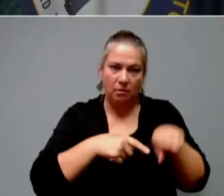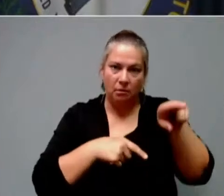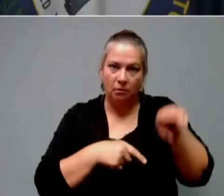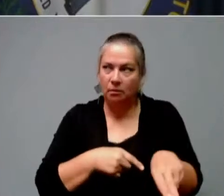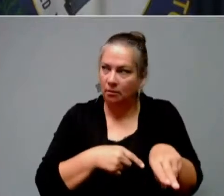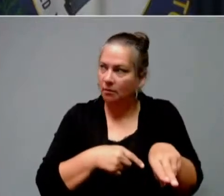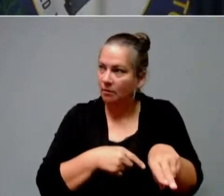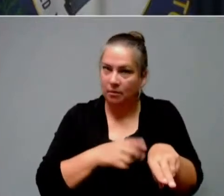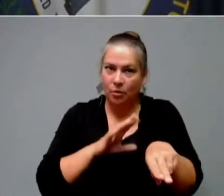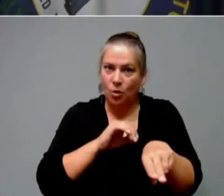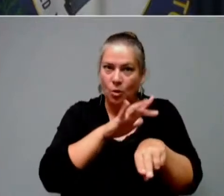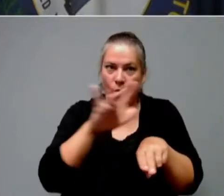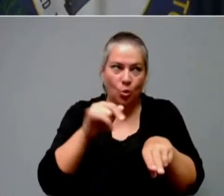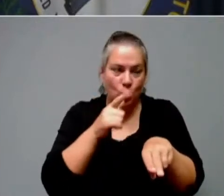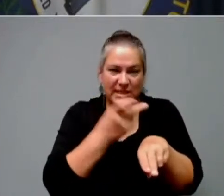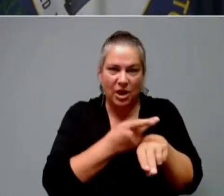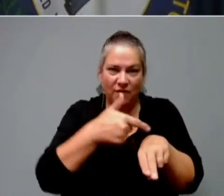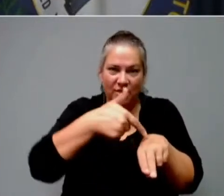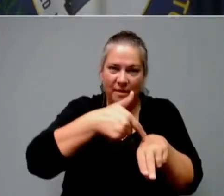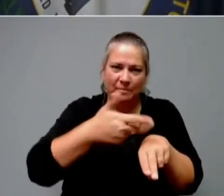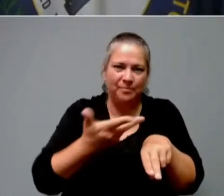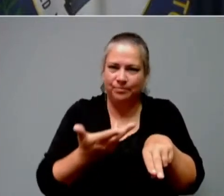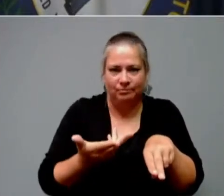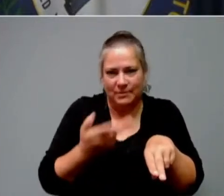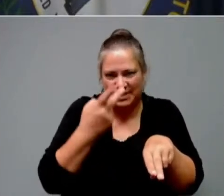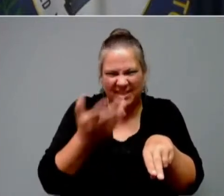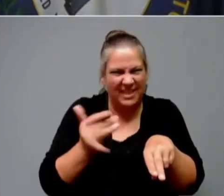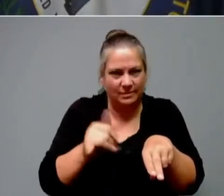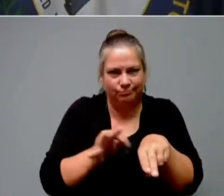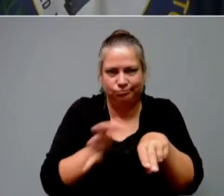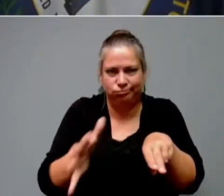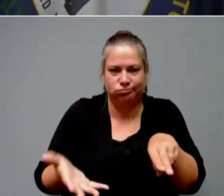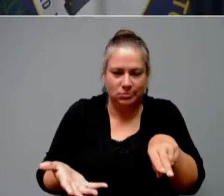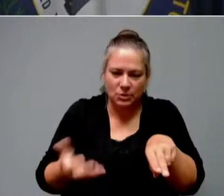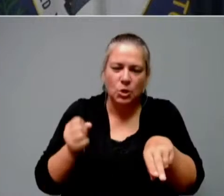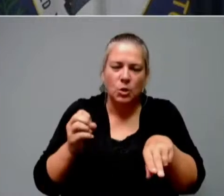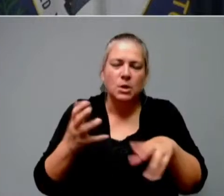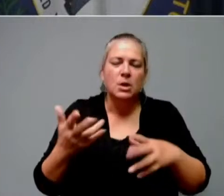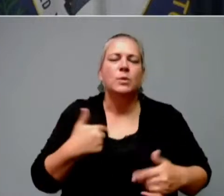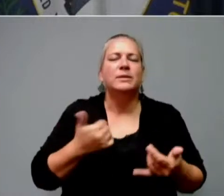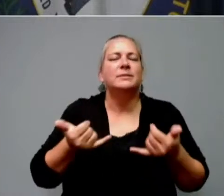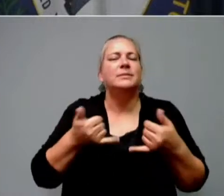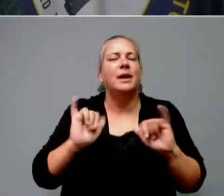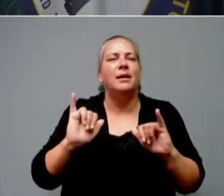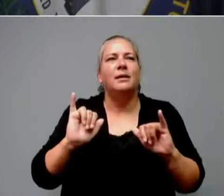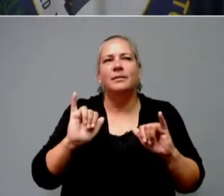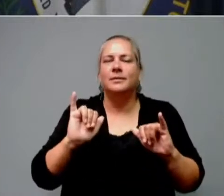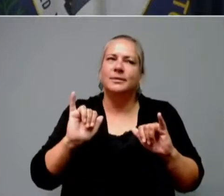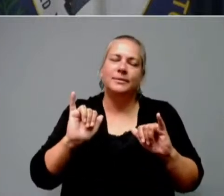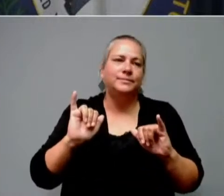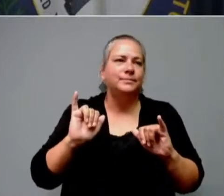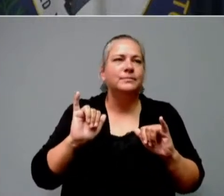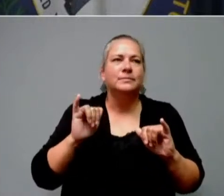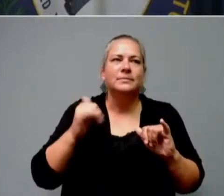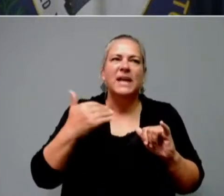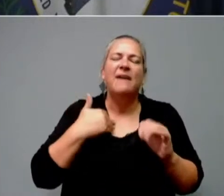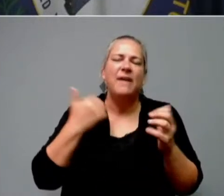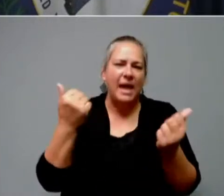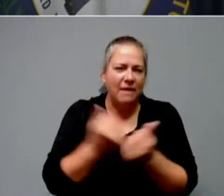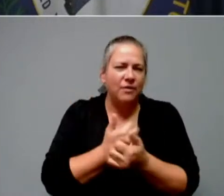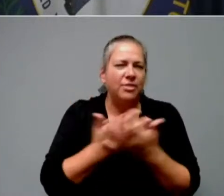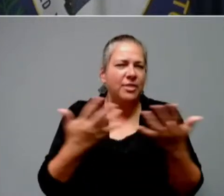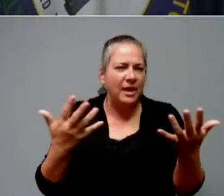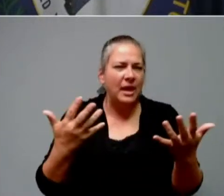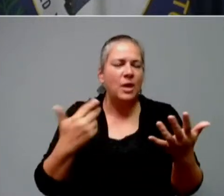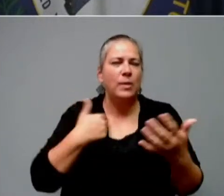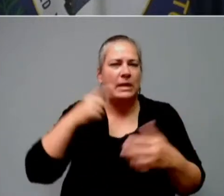get a staffed bed number as we move forward. So we still have just about everything physically we need to set up the